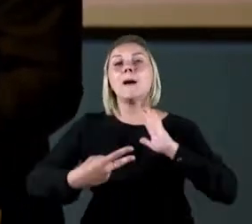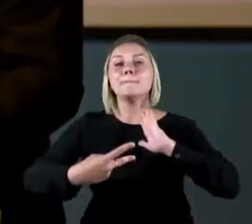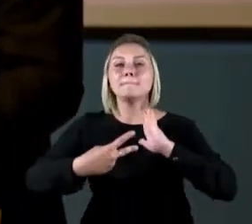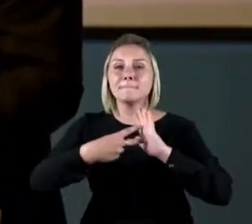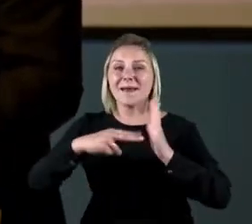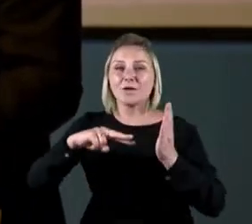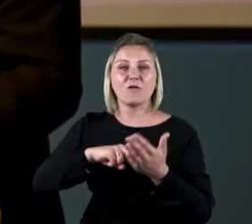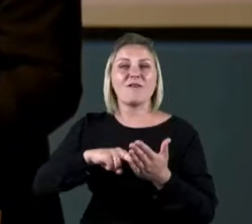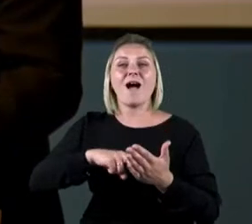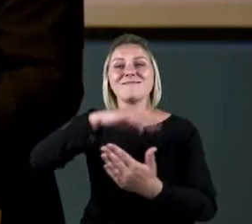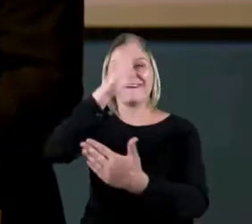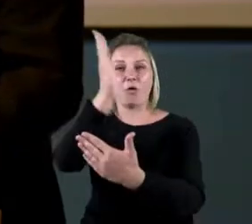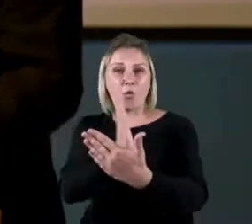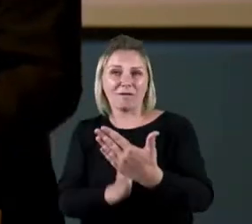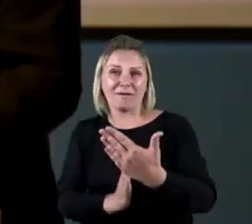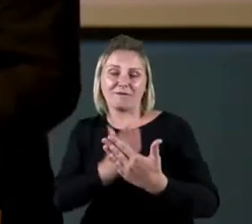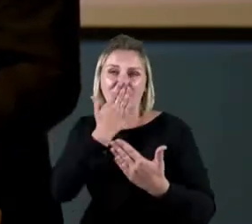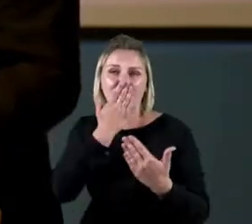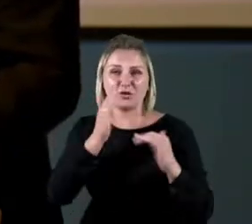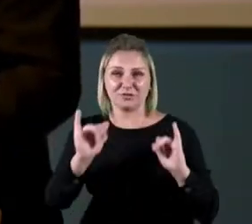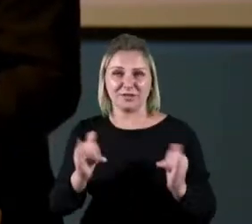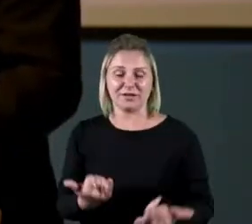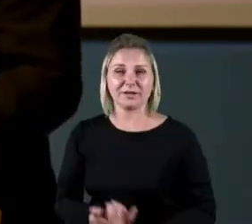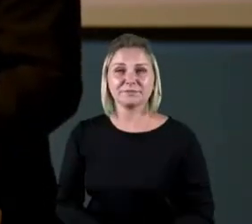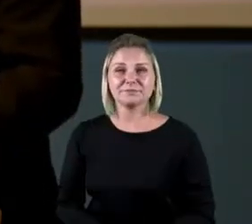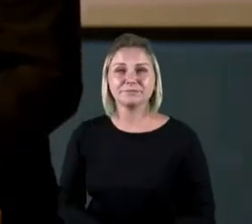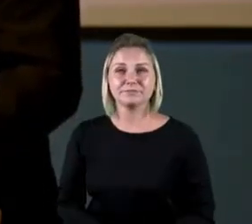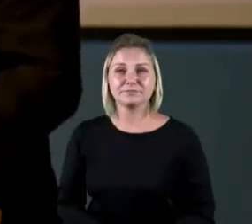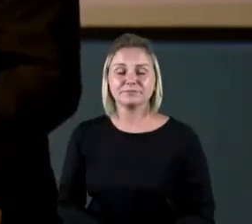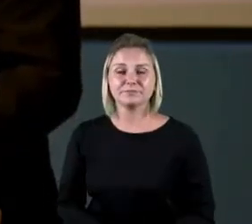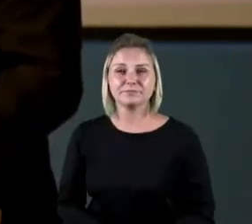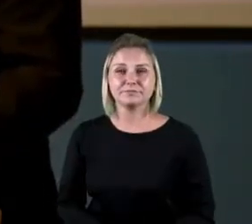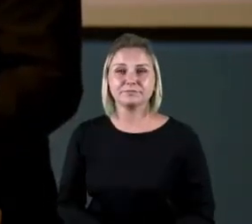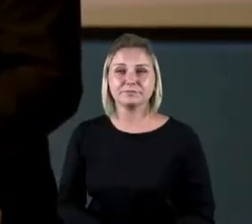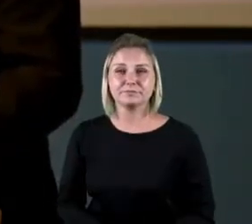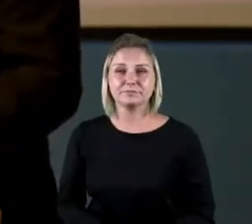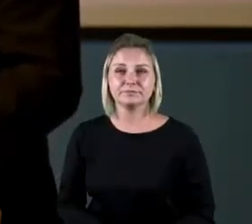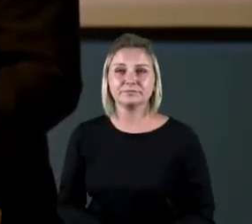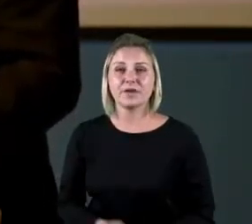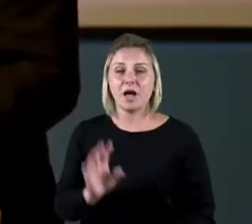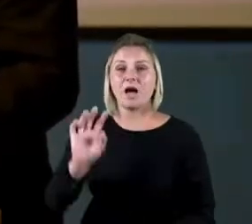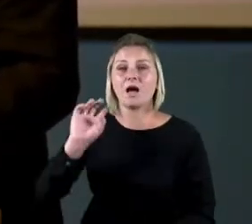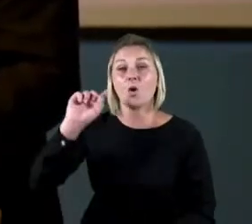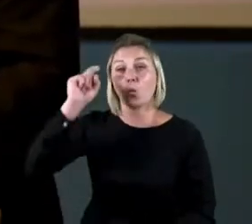development, implementation, geographic planning,